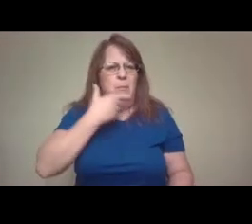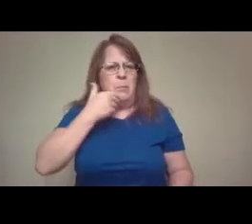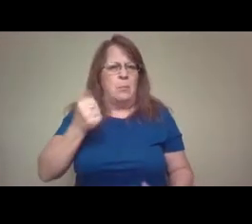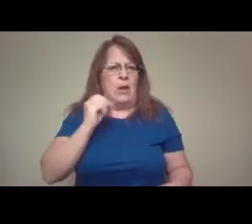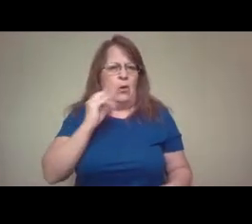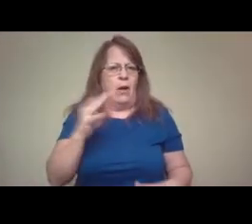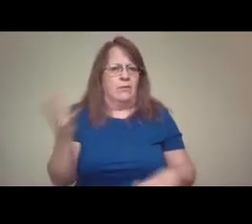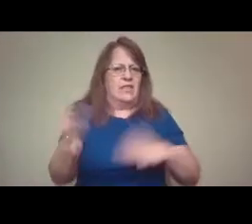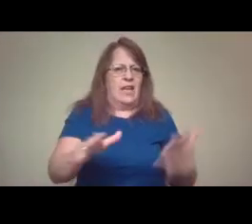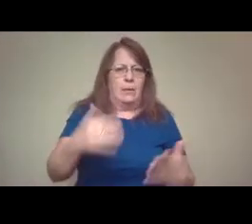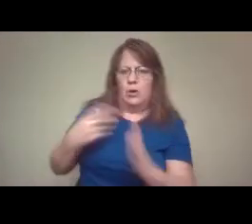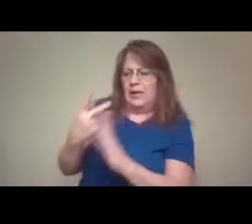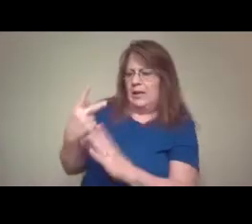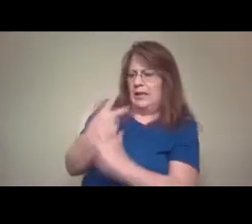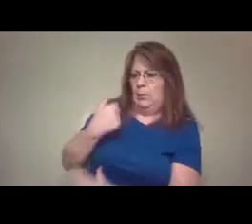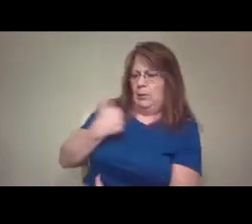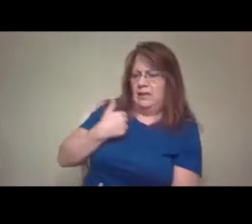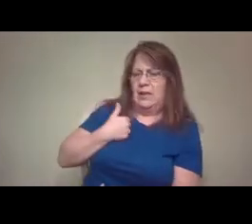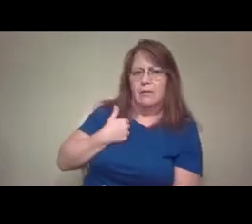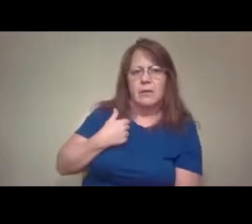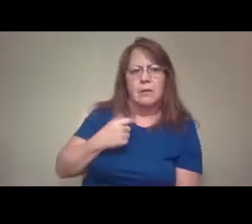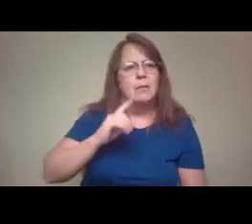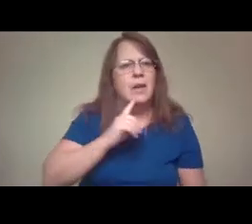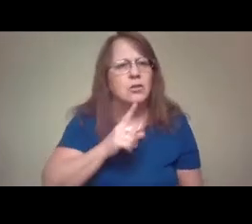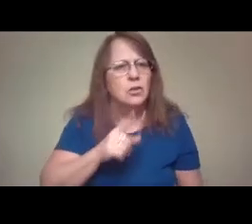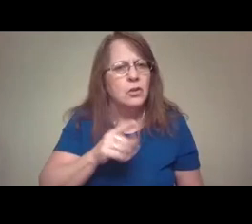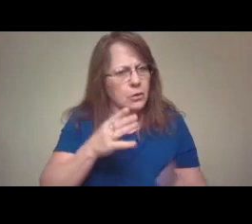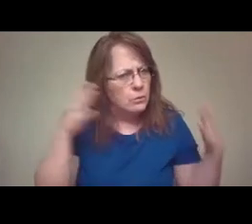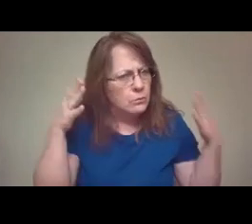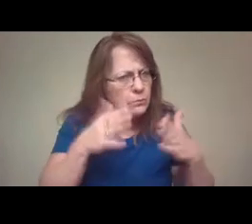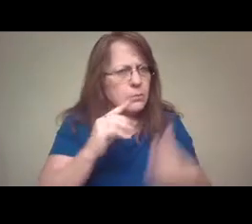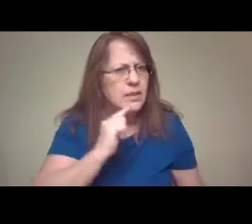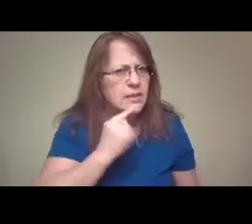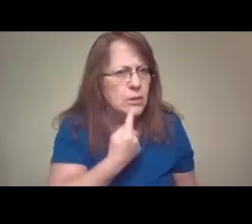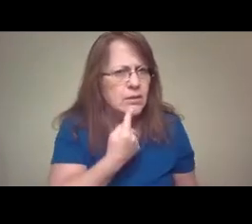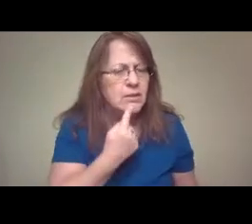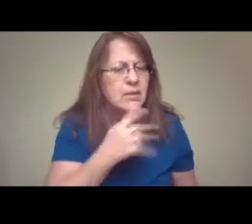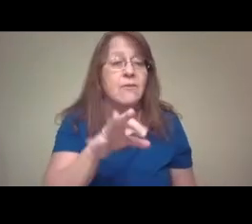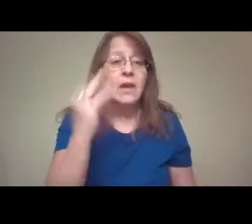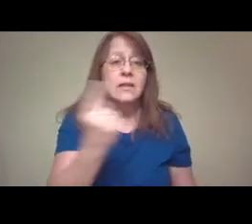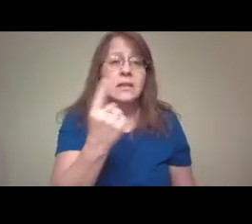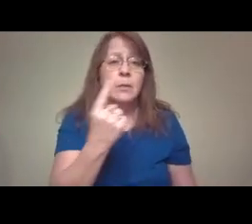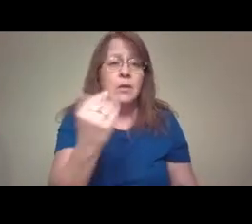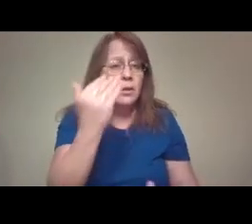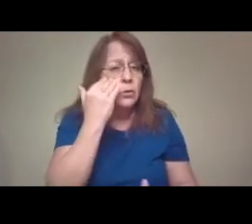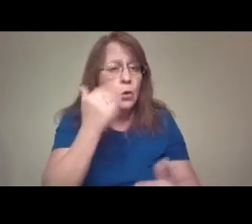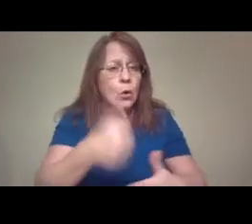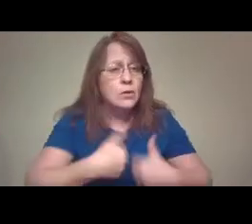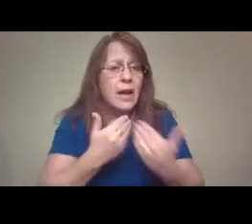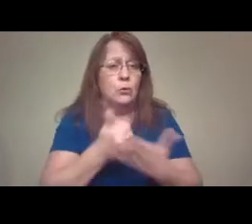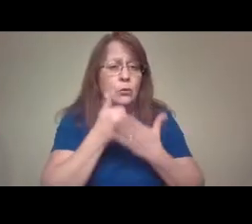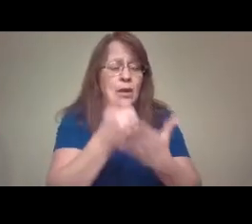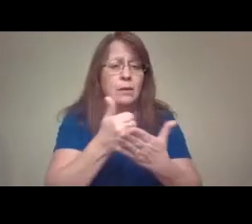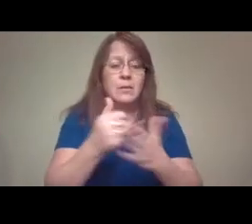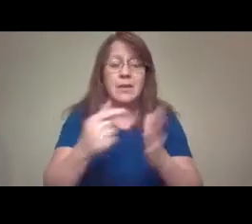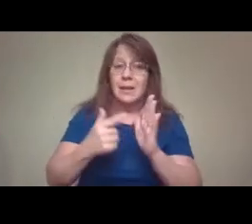myself, Take her seriously. Find someone she can talk to about it, someone who knows how to help. Sometimes kids want to kill themselves because